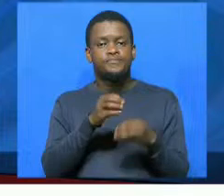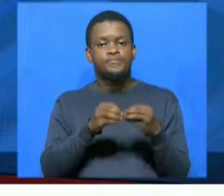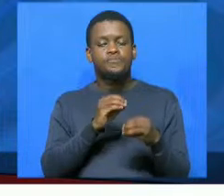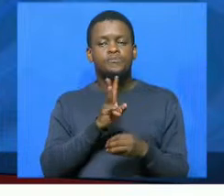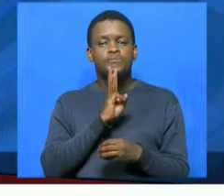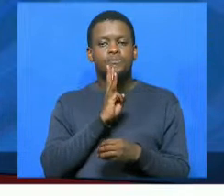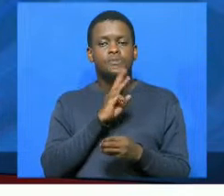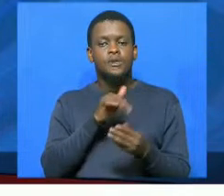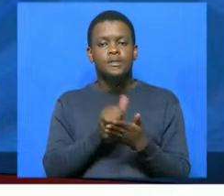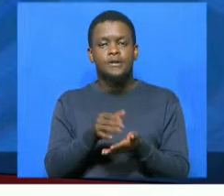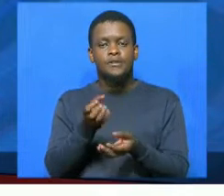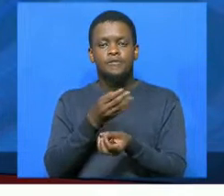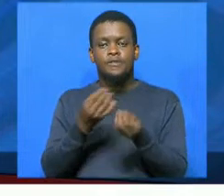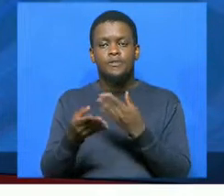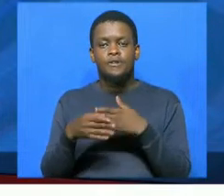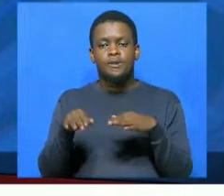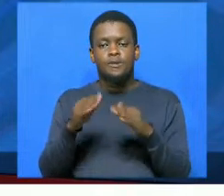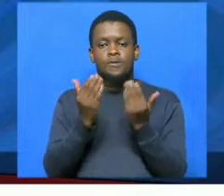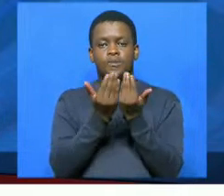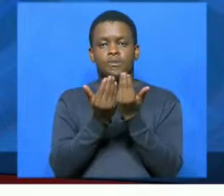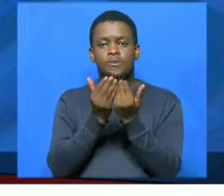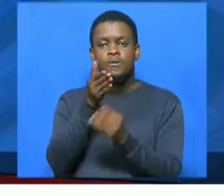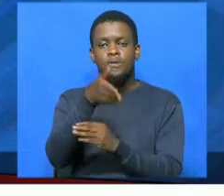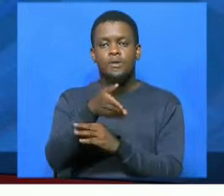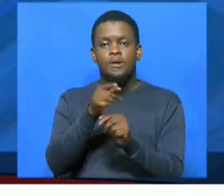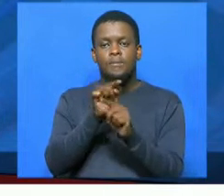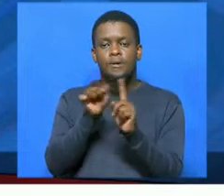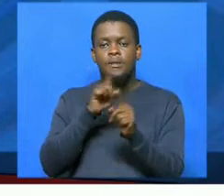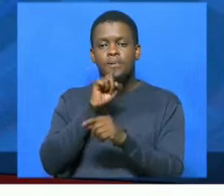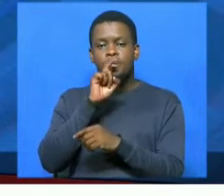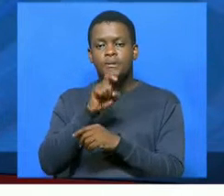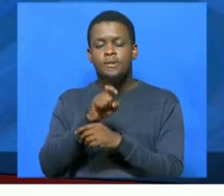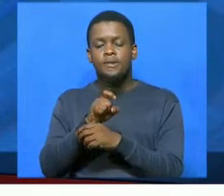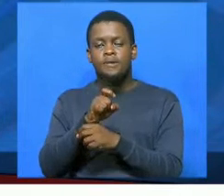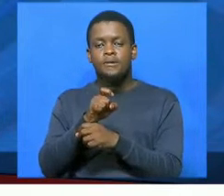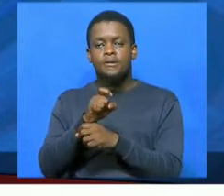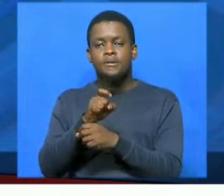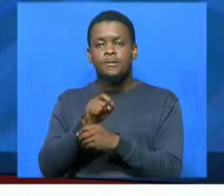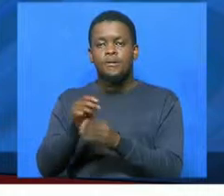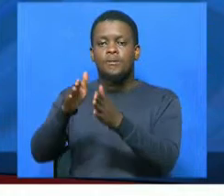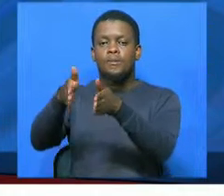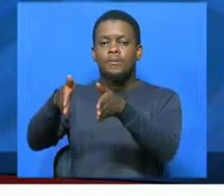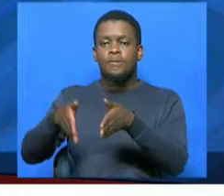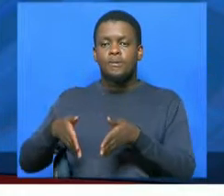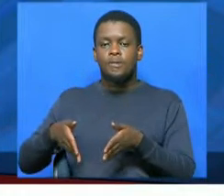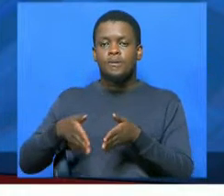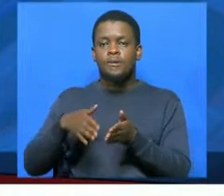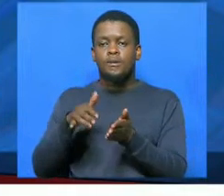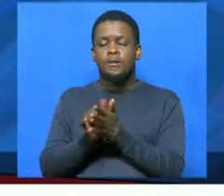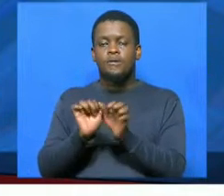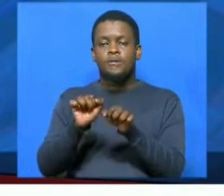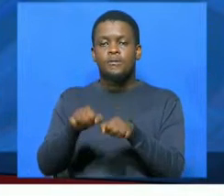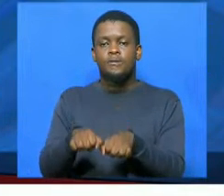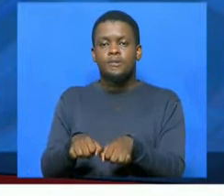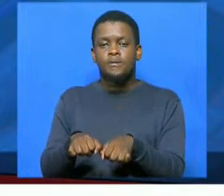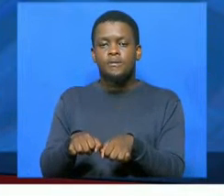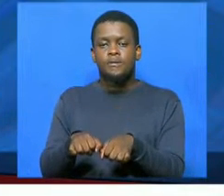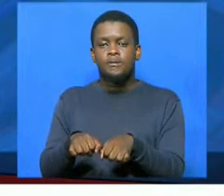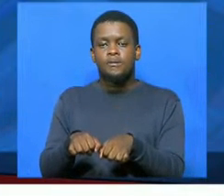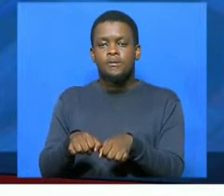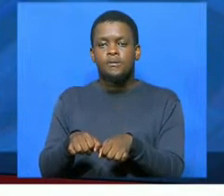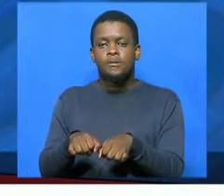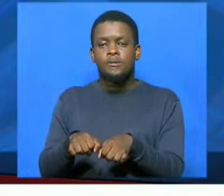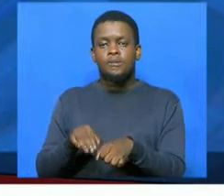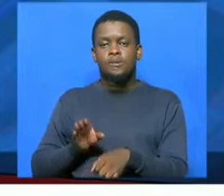village leadership and residents appreciated the borehole, which was drilled and completed at the tune of 550,000